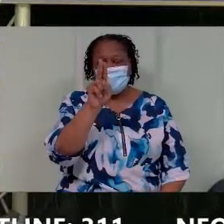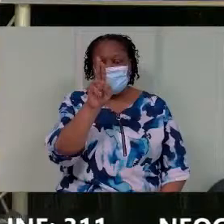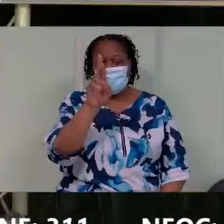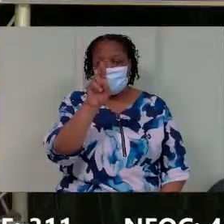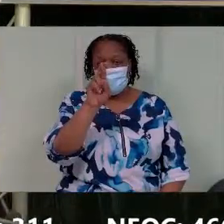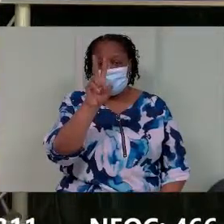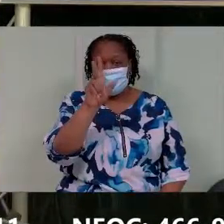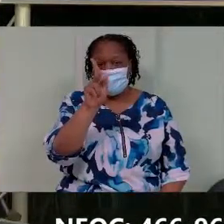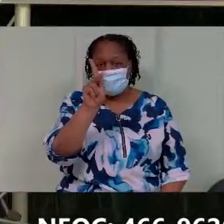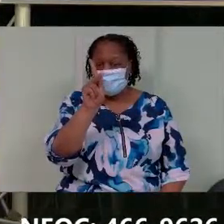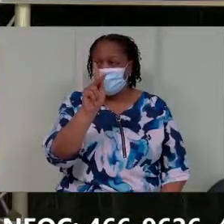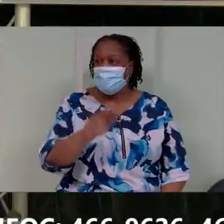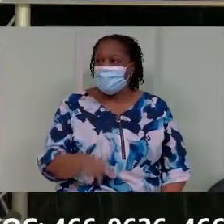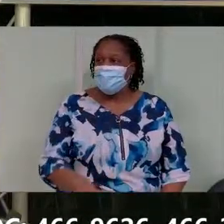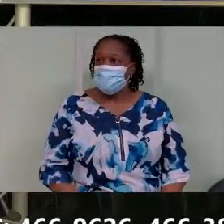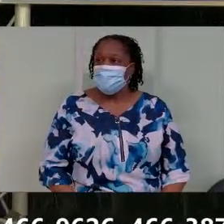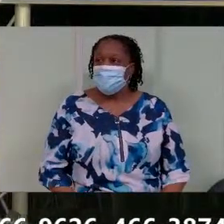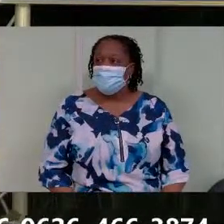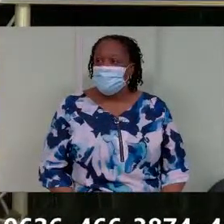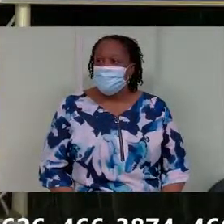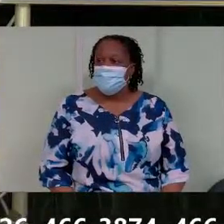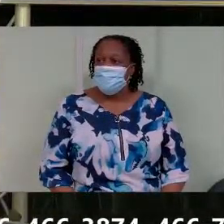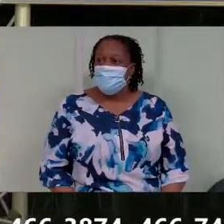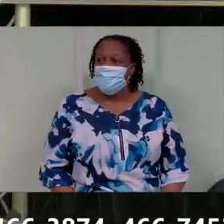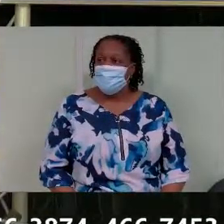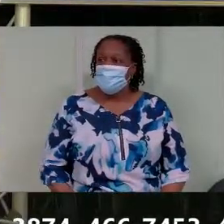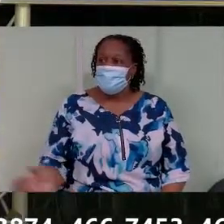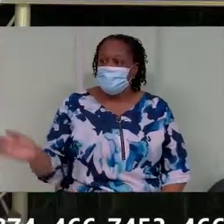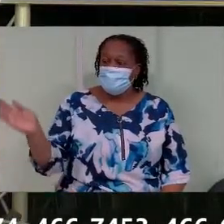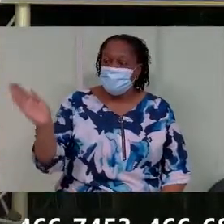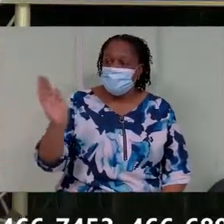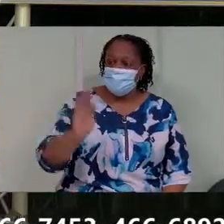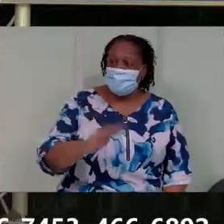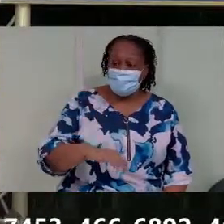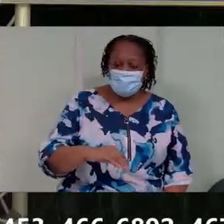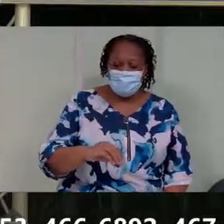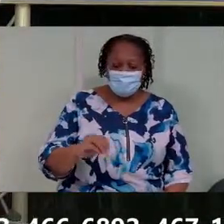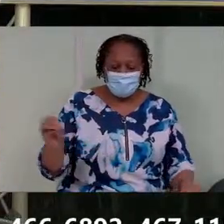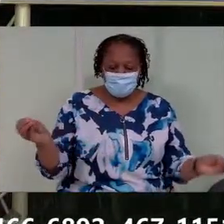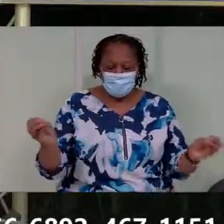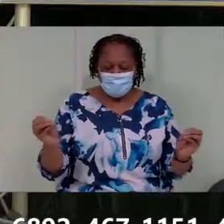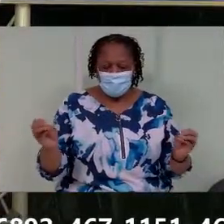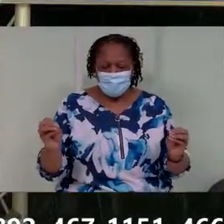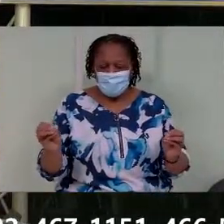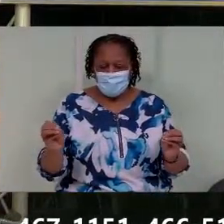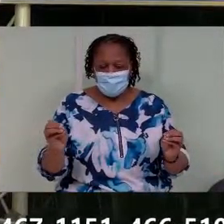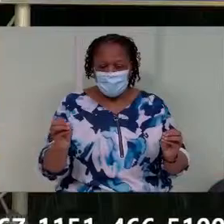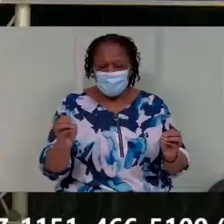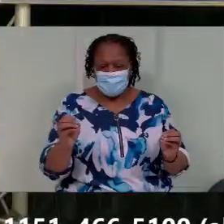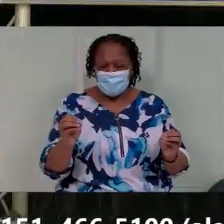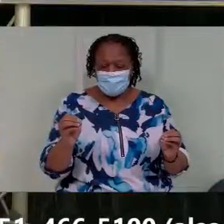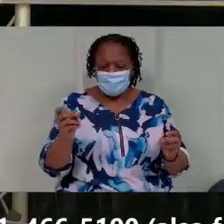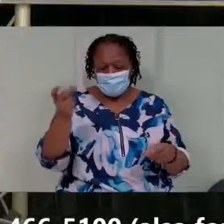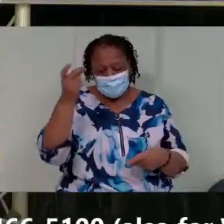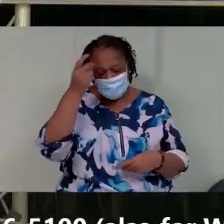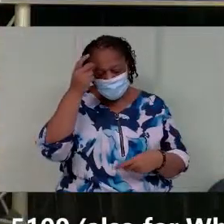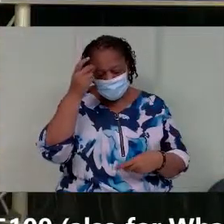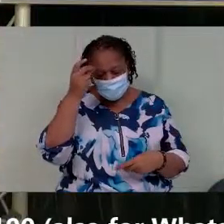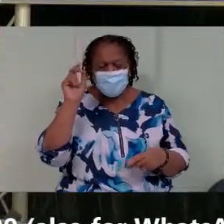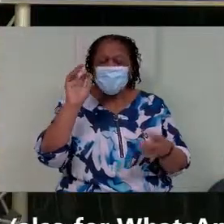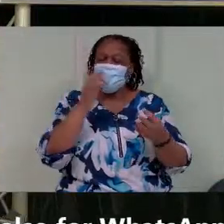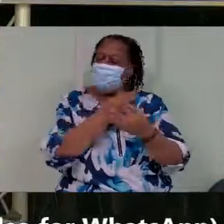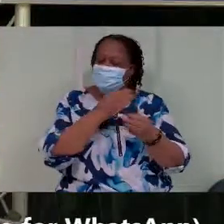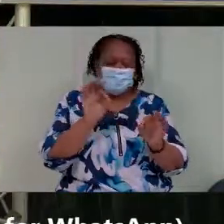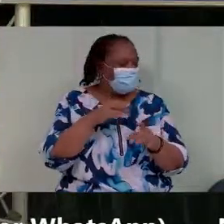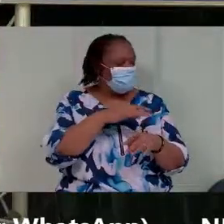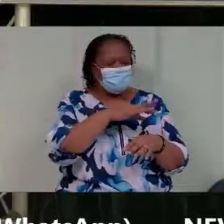Caicos Islands, they were only accepting that once you come with a negative test, then you are free to move about.